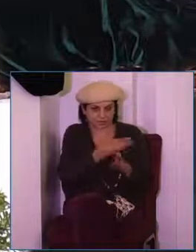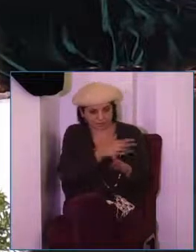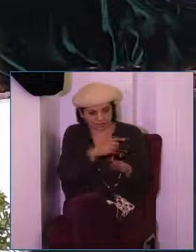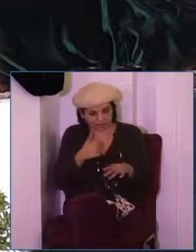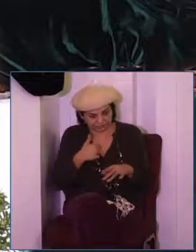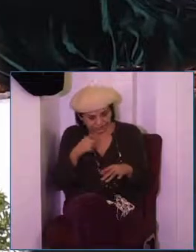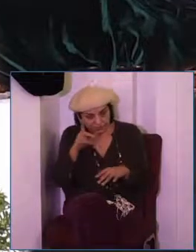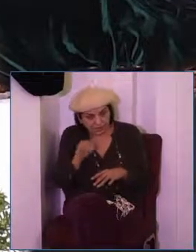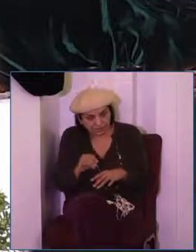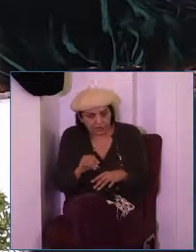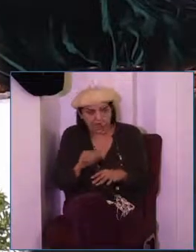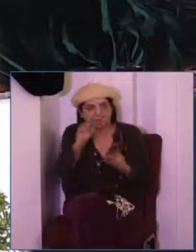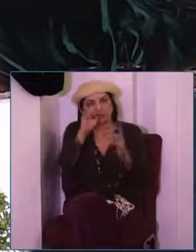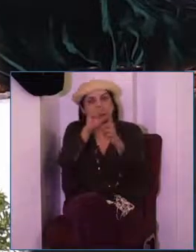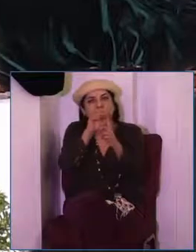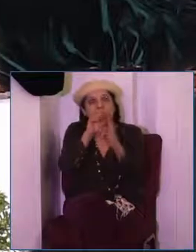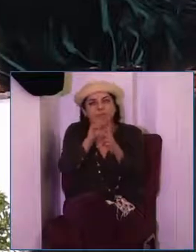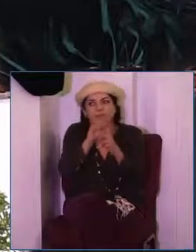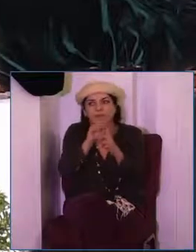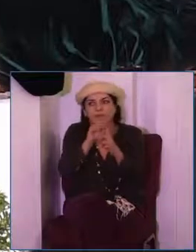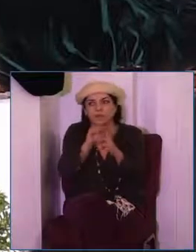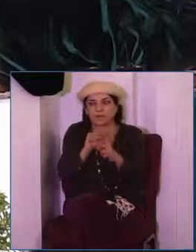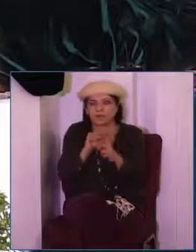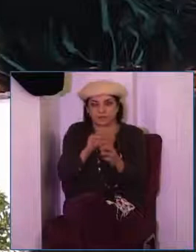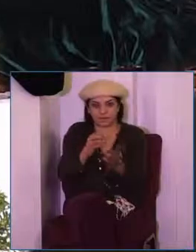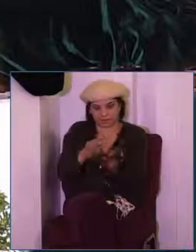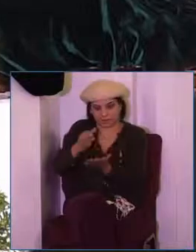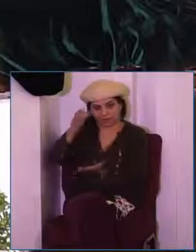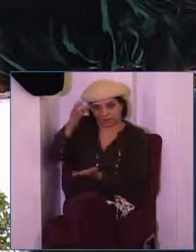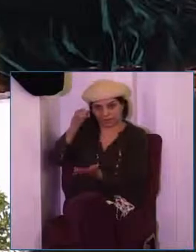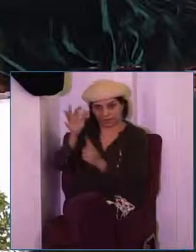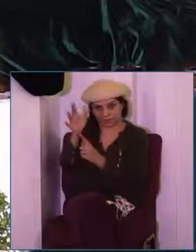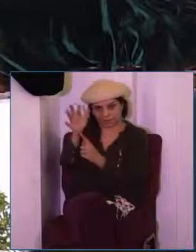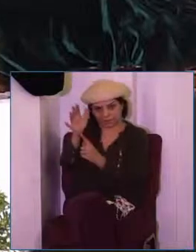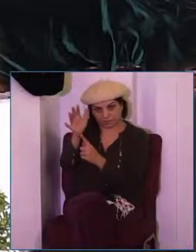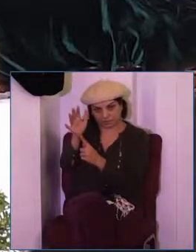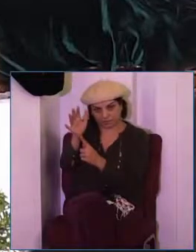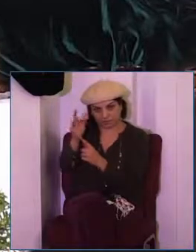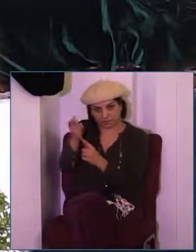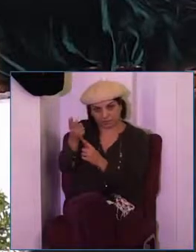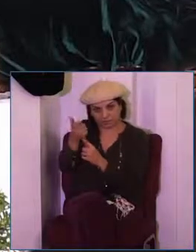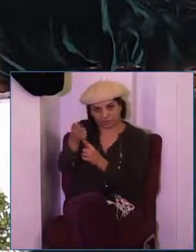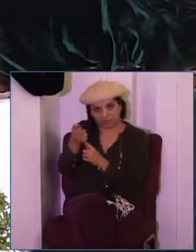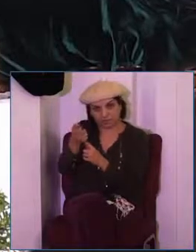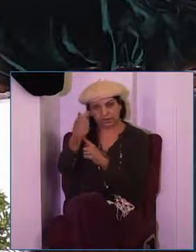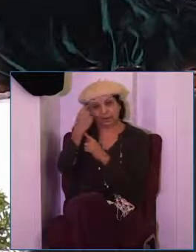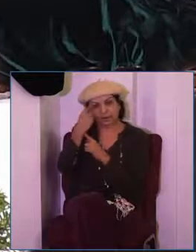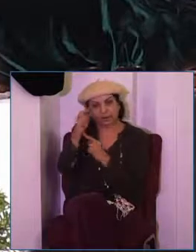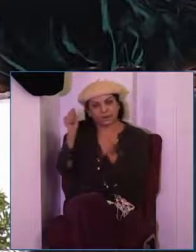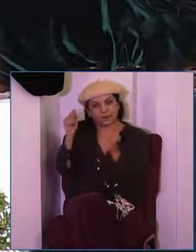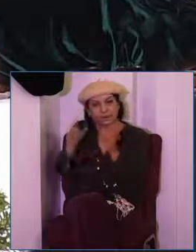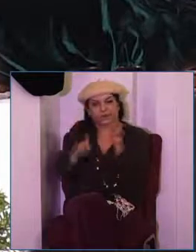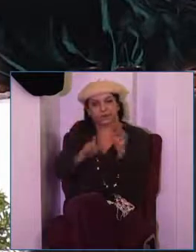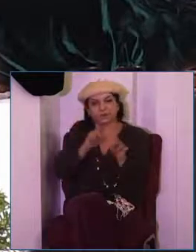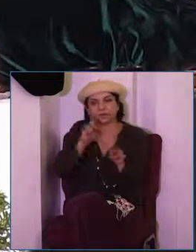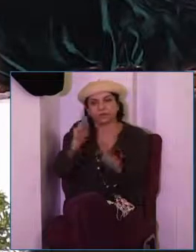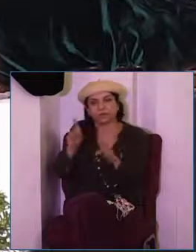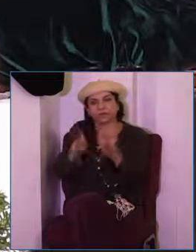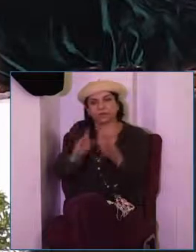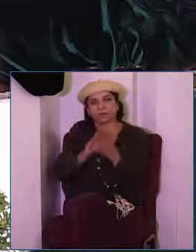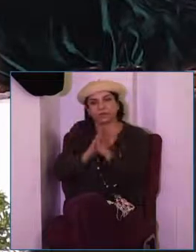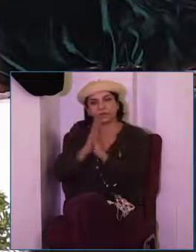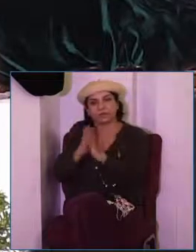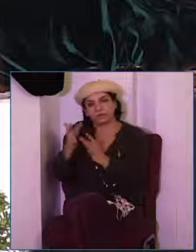you that the white pillar candle is lit for all those who have